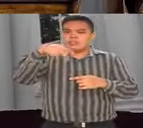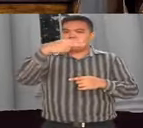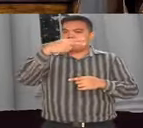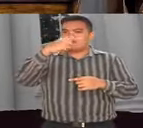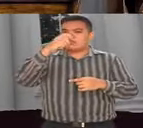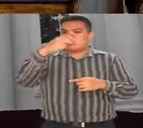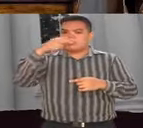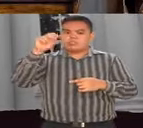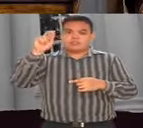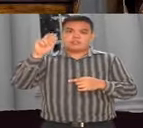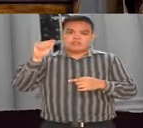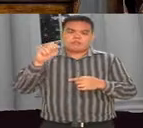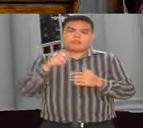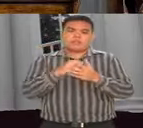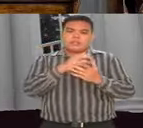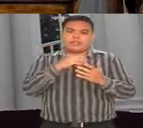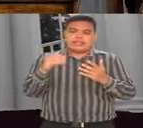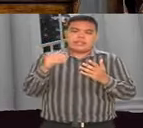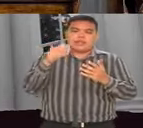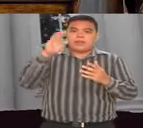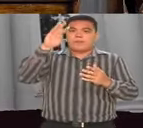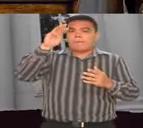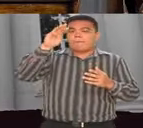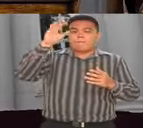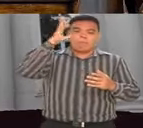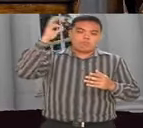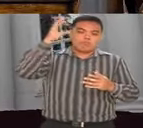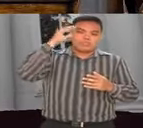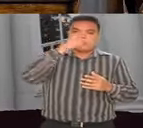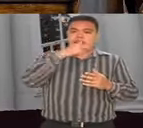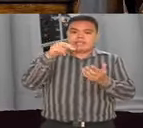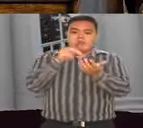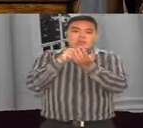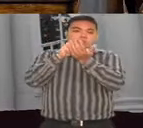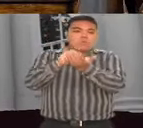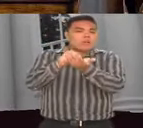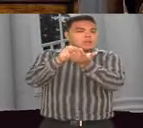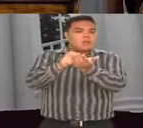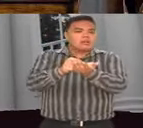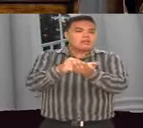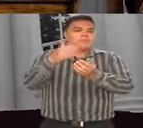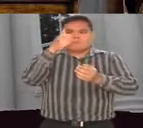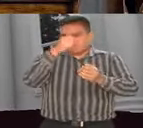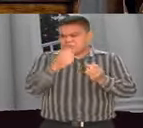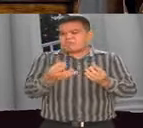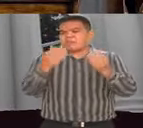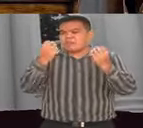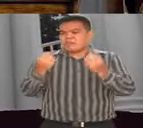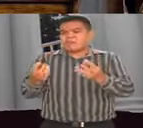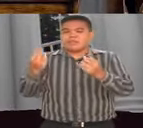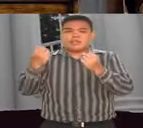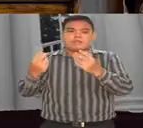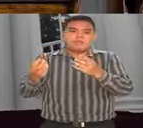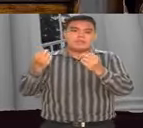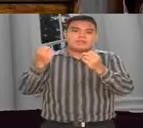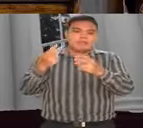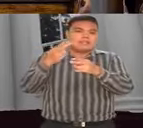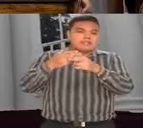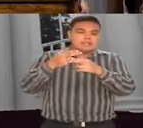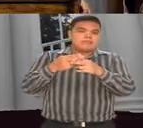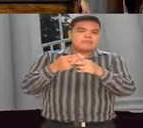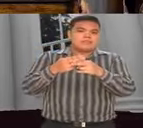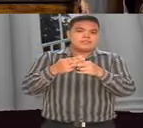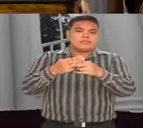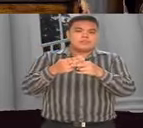Samuel, and all this, Moses, and Noah, Enoch, and these are mentioned in chapter number 11.